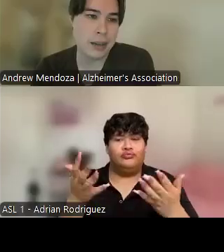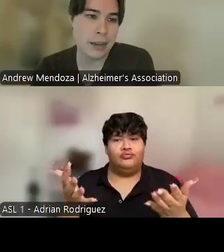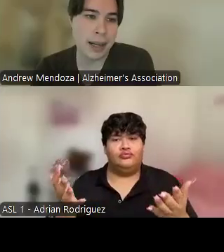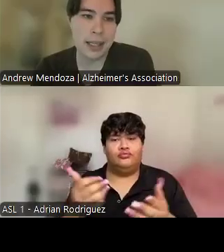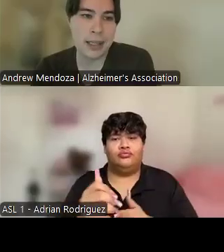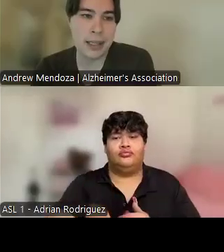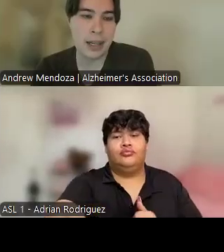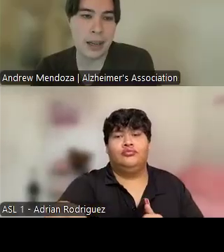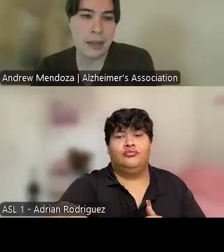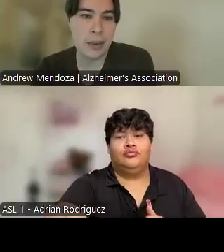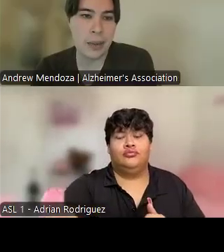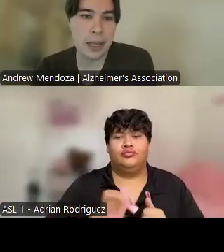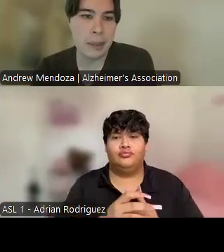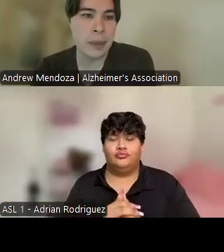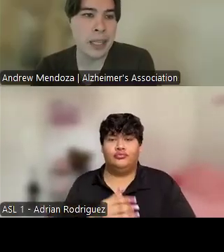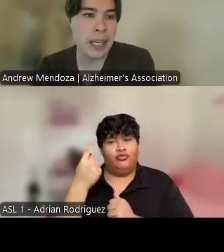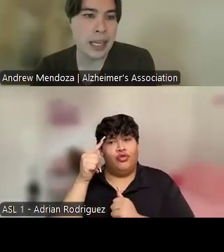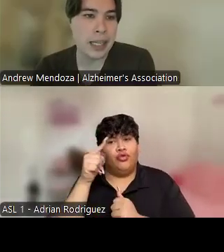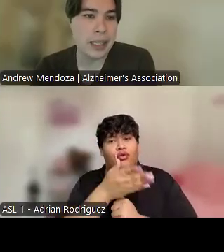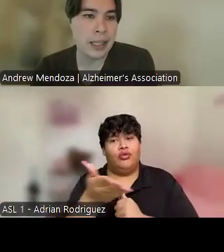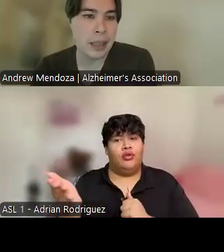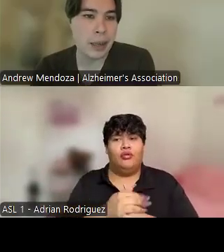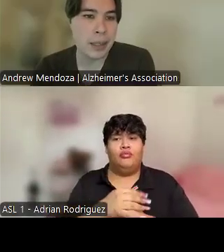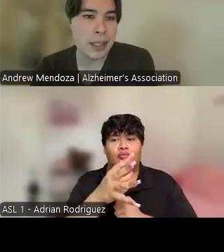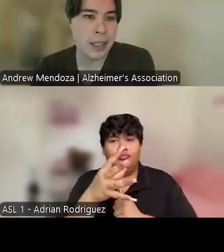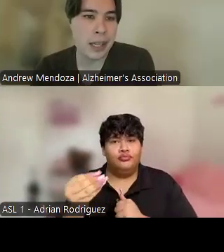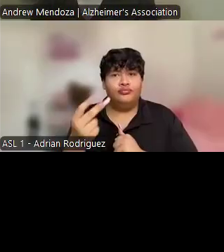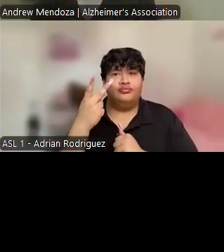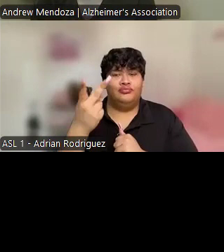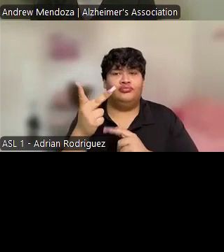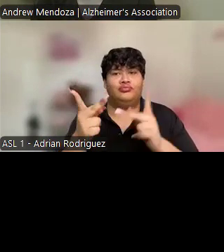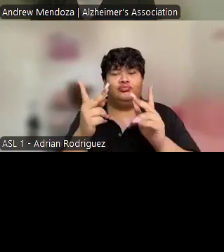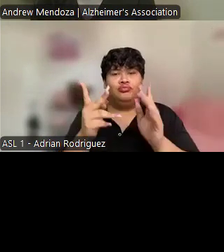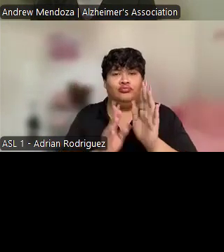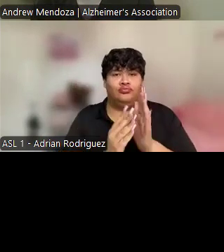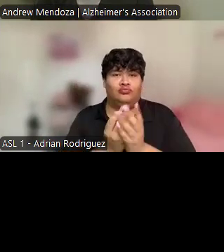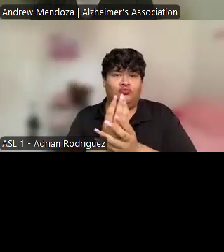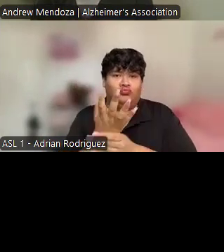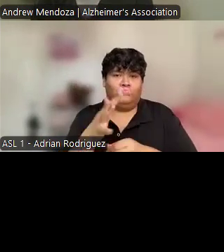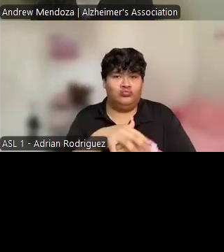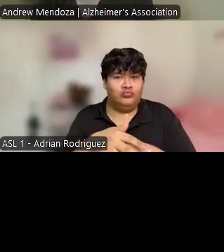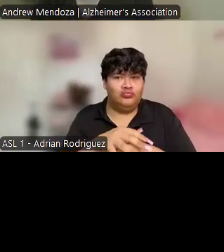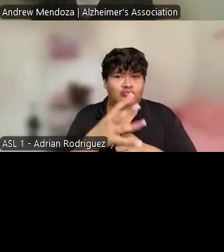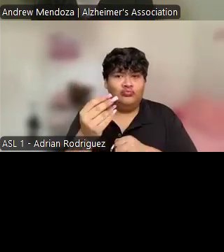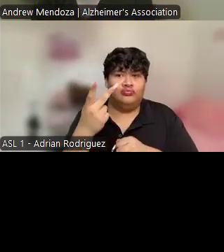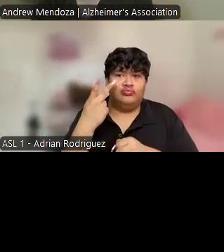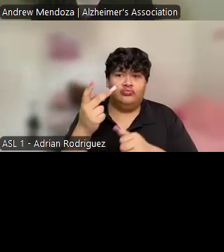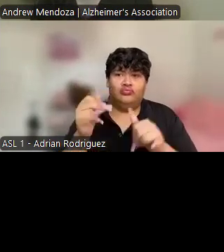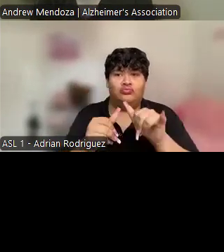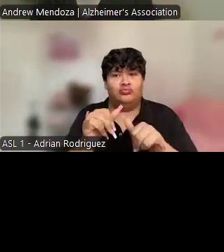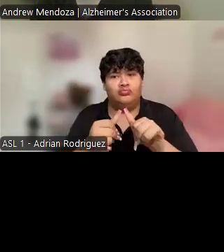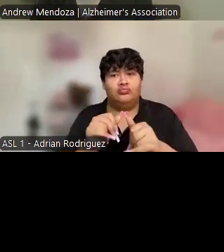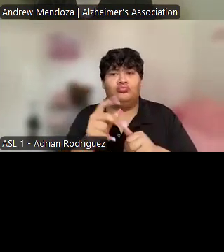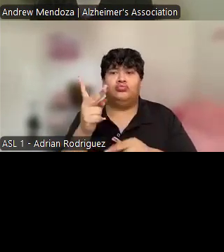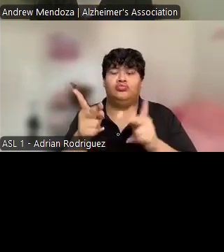that arise for them. And the population that I specified is modeled after the